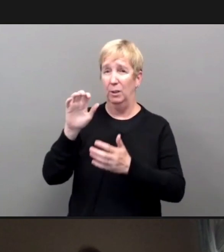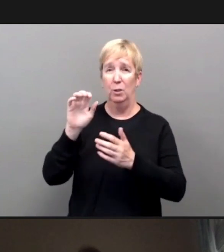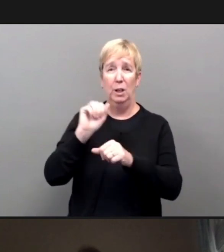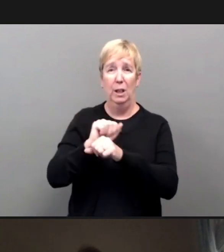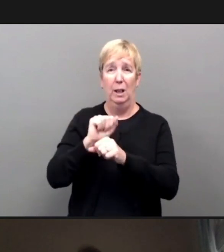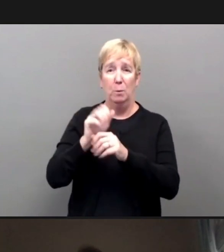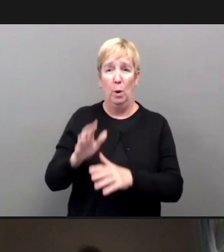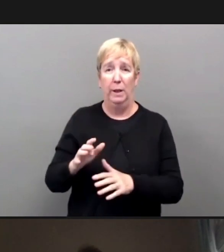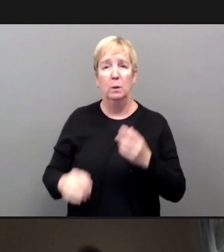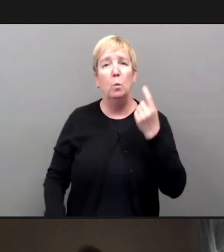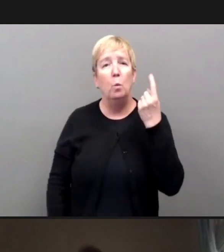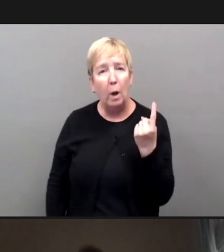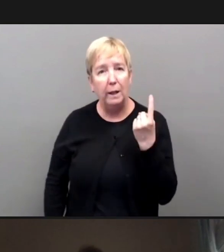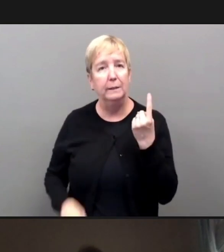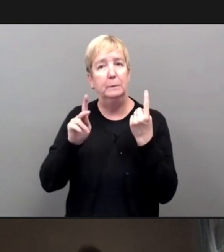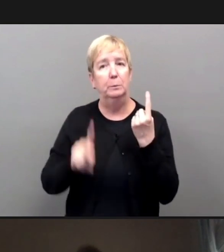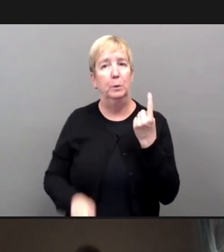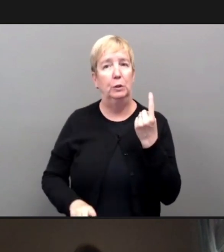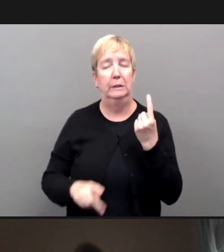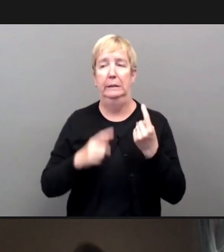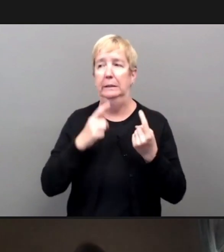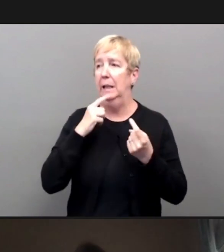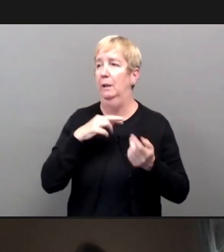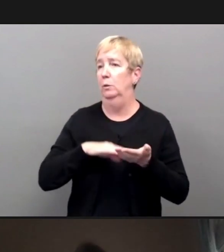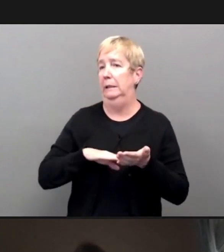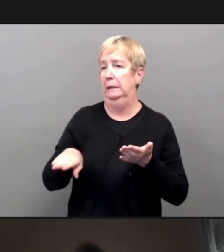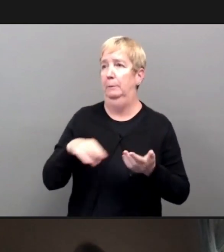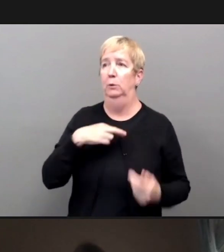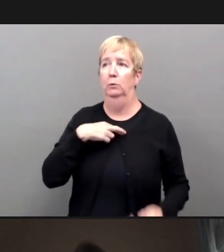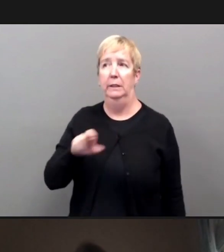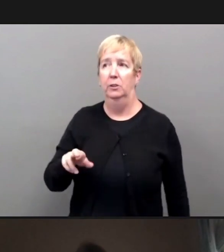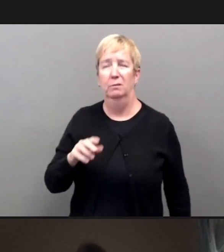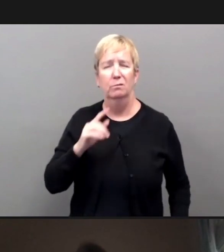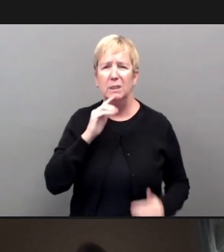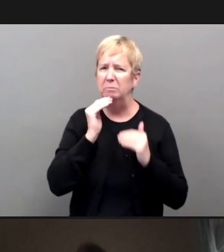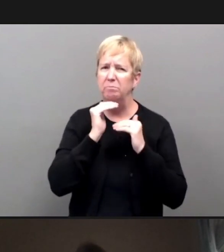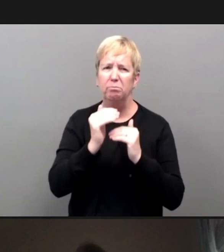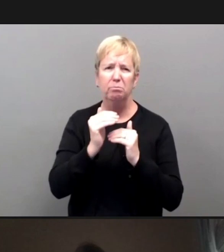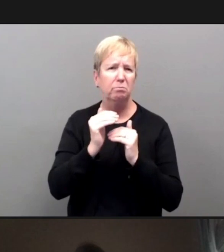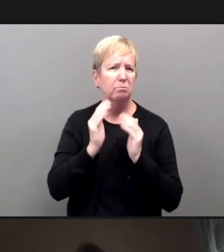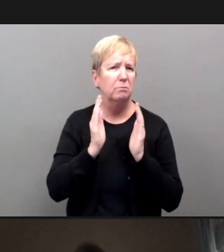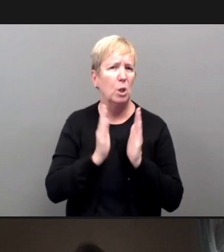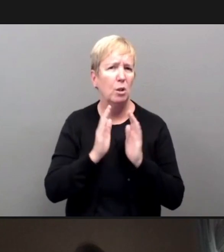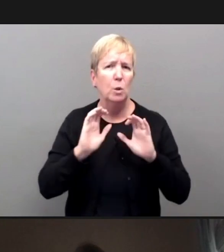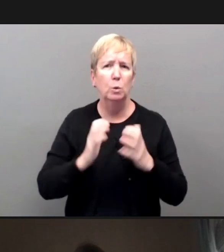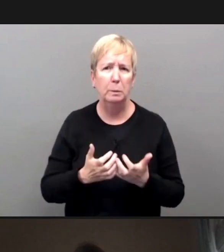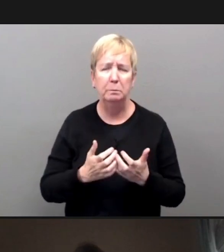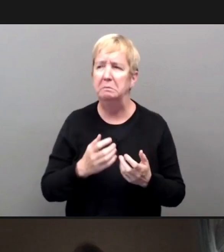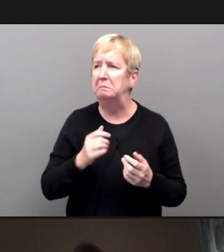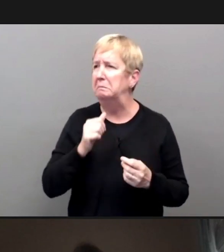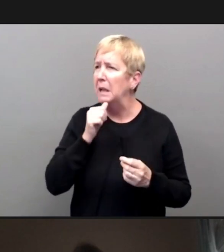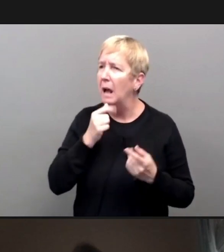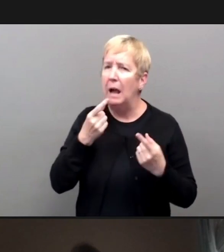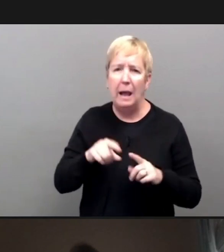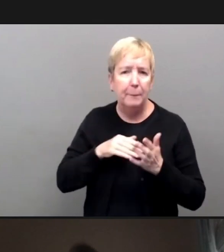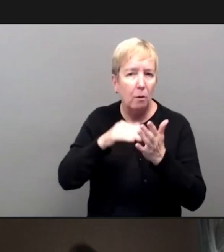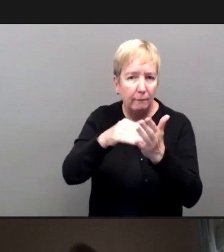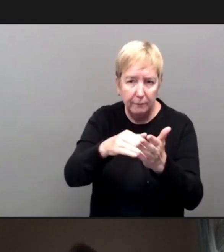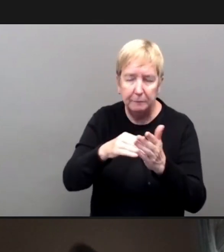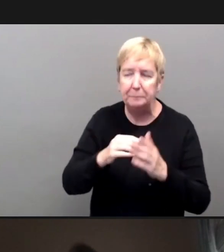one such exemption so far. So they are relatively infrequent. And I